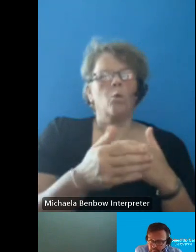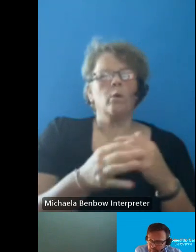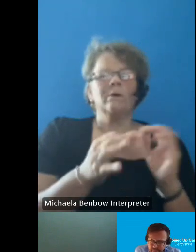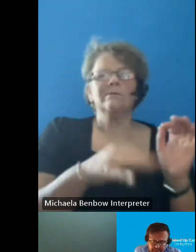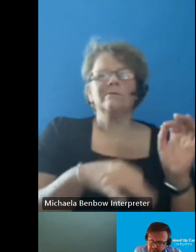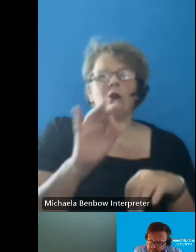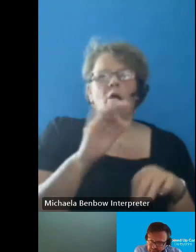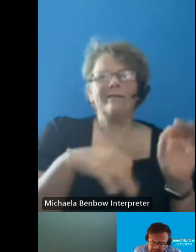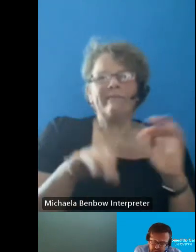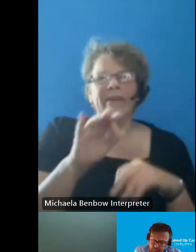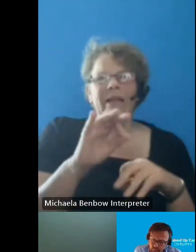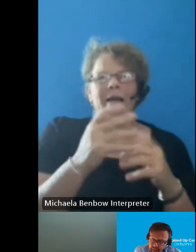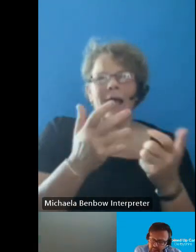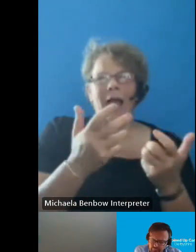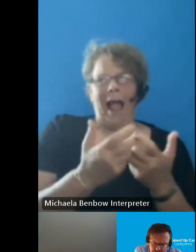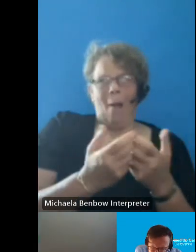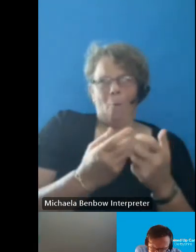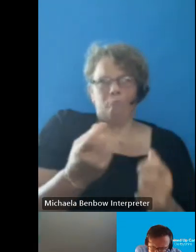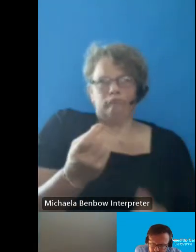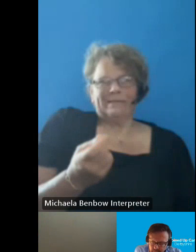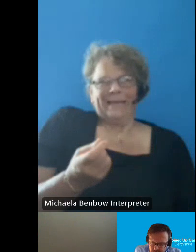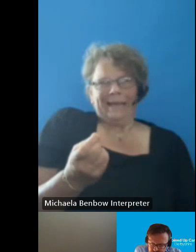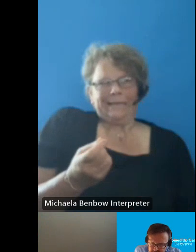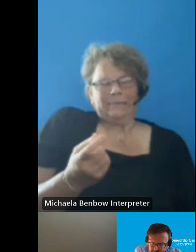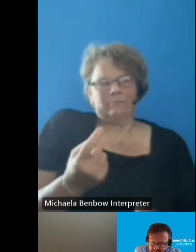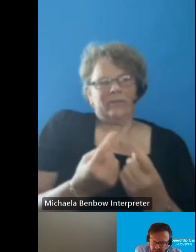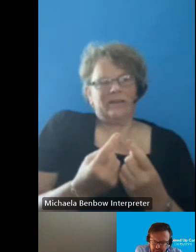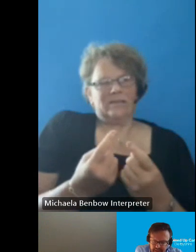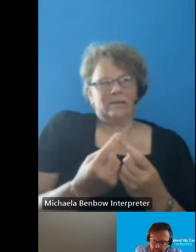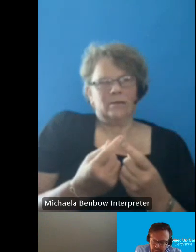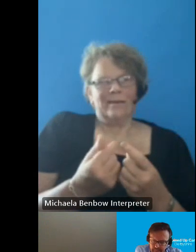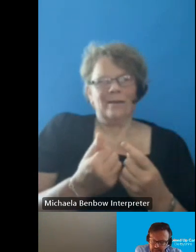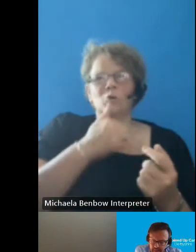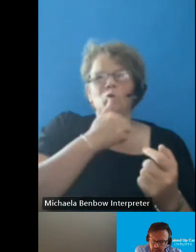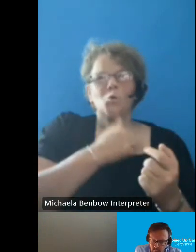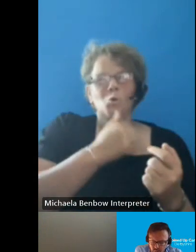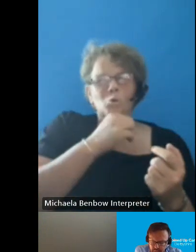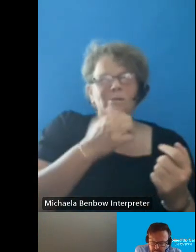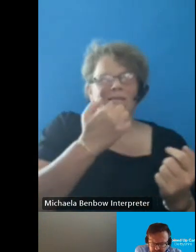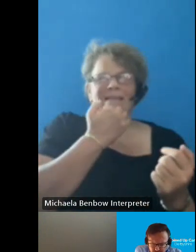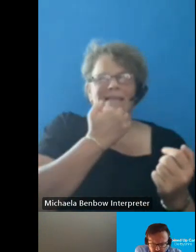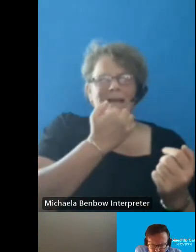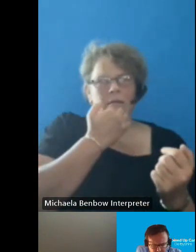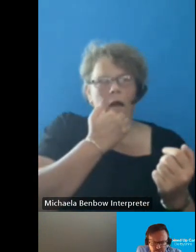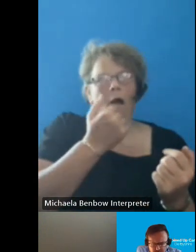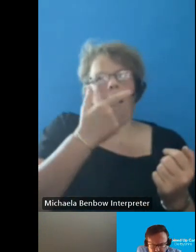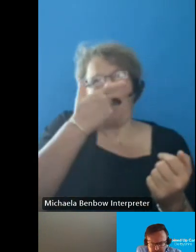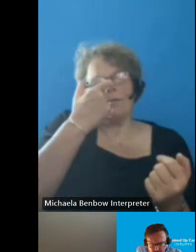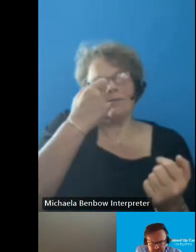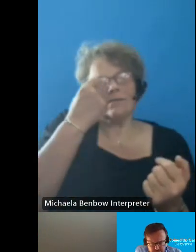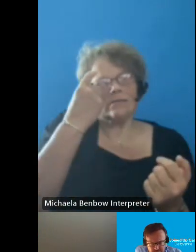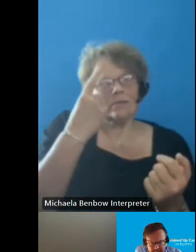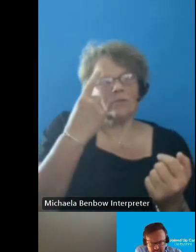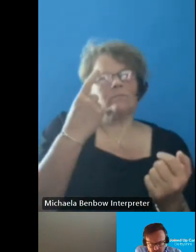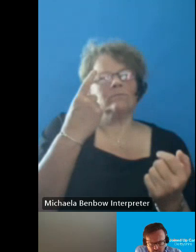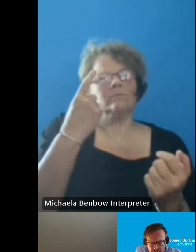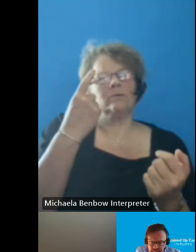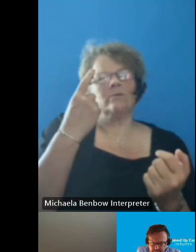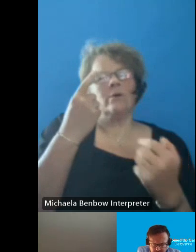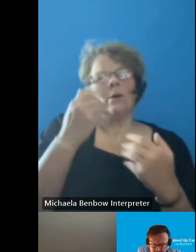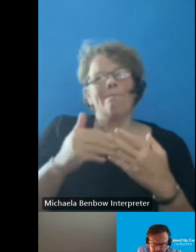scientific in how we make predictions, so that we can really use our data to understand and work with people to understand those people who are really most at